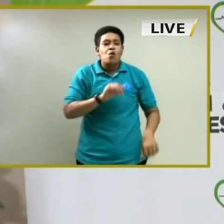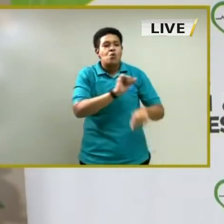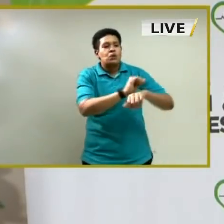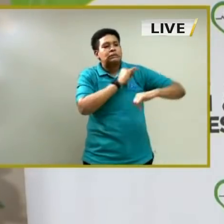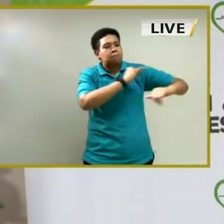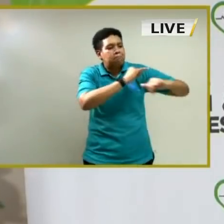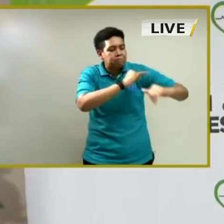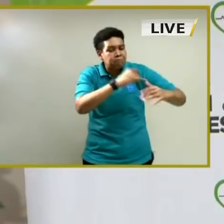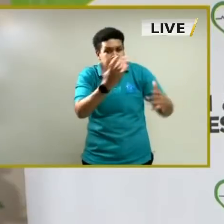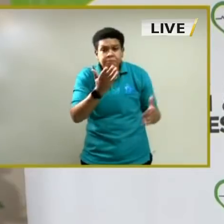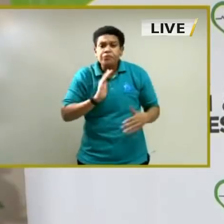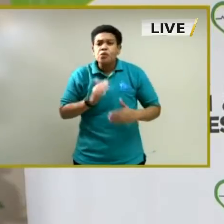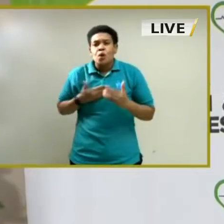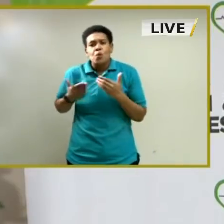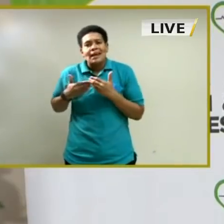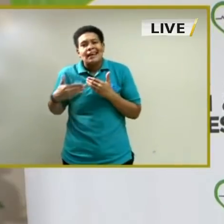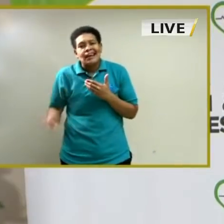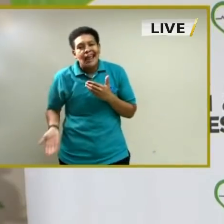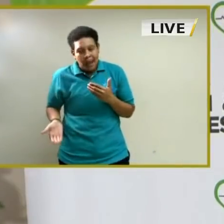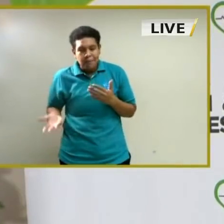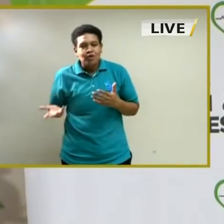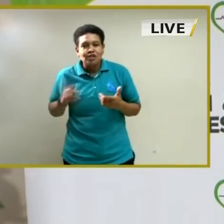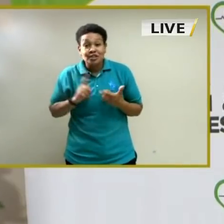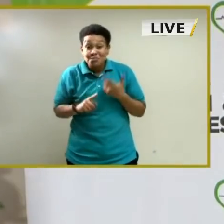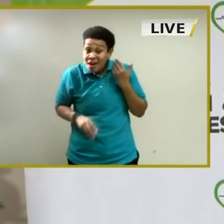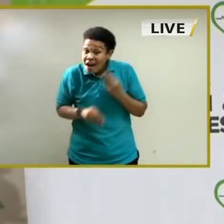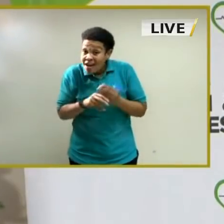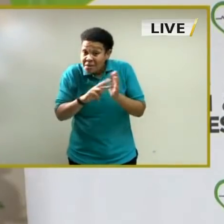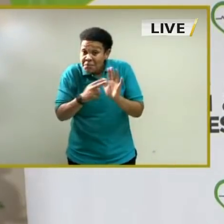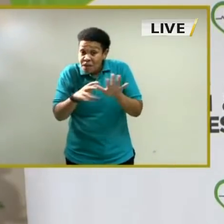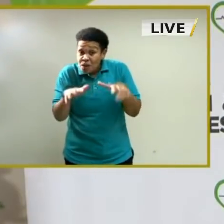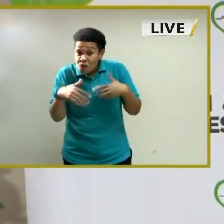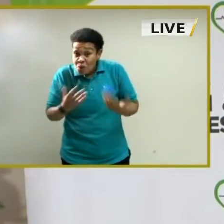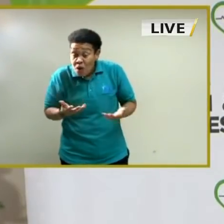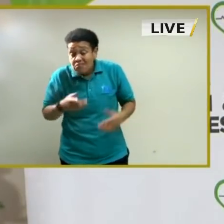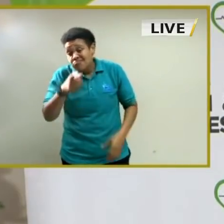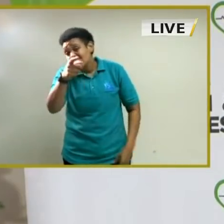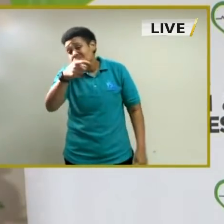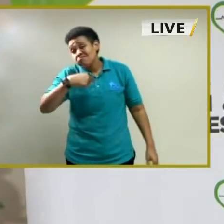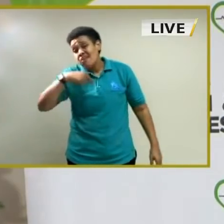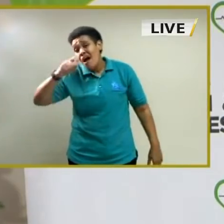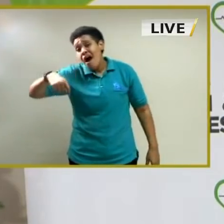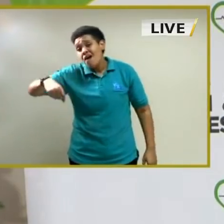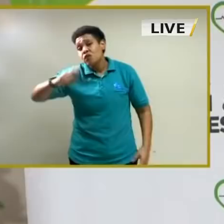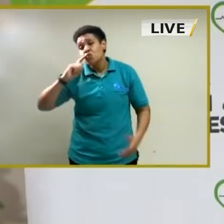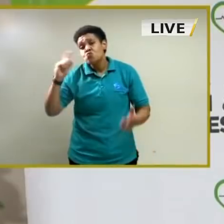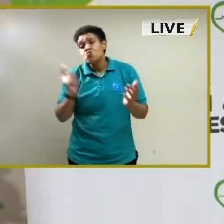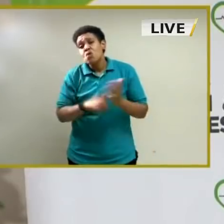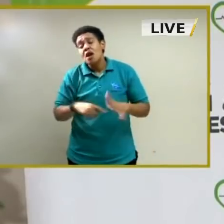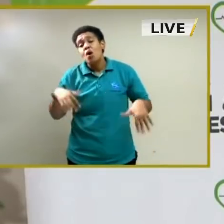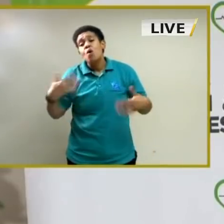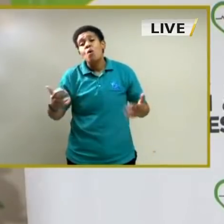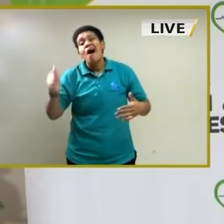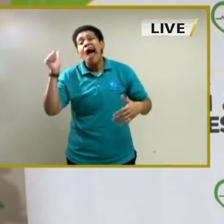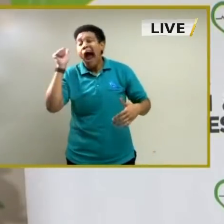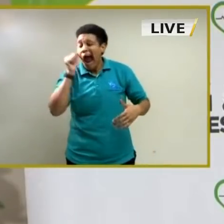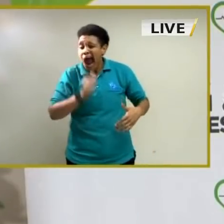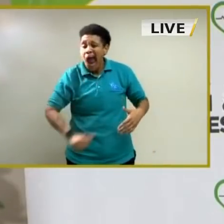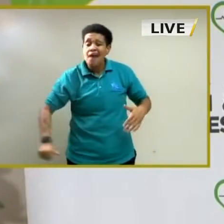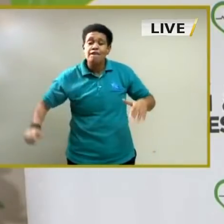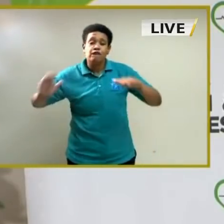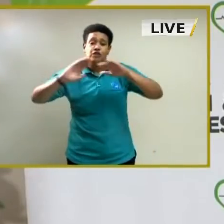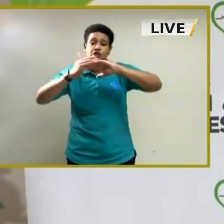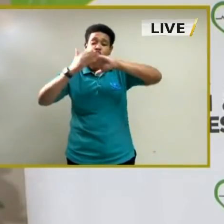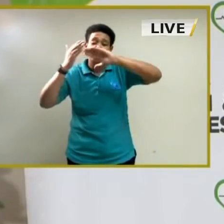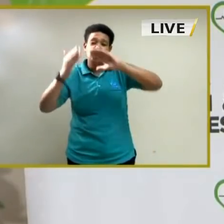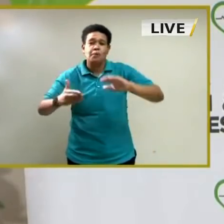co-workers, our neighbors. And it means, therefore, that we have to recognize that every single Jamaican has